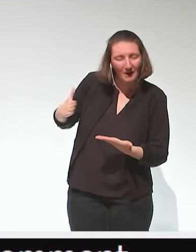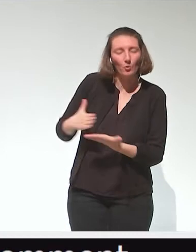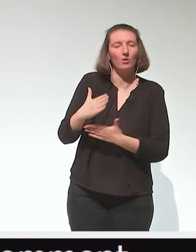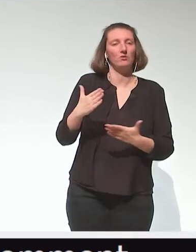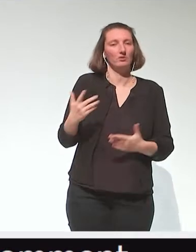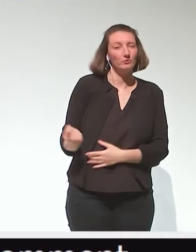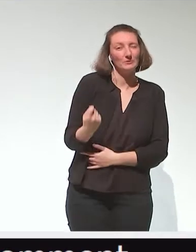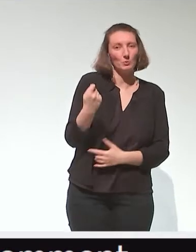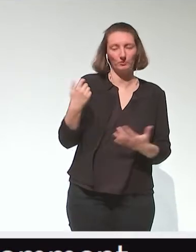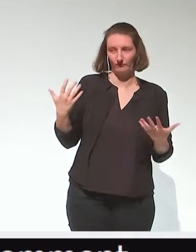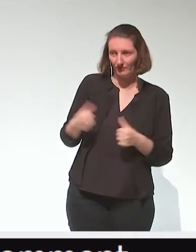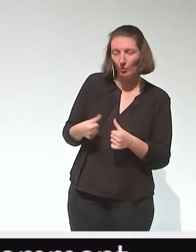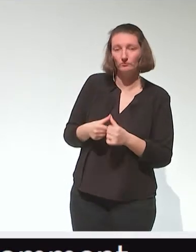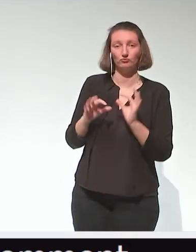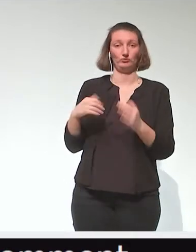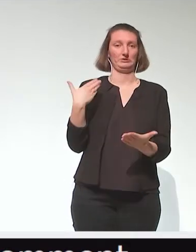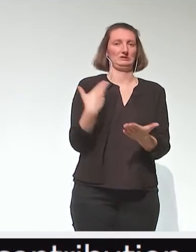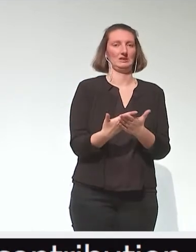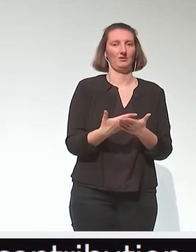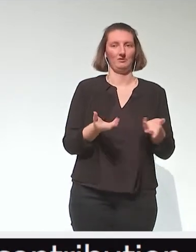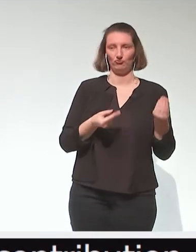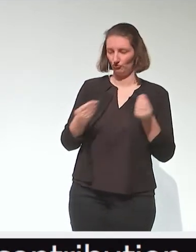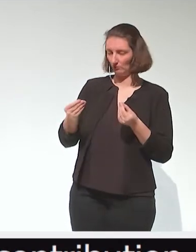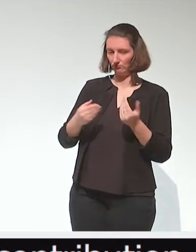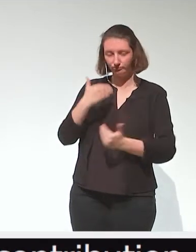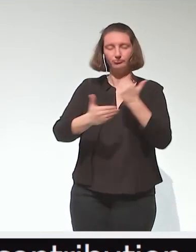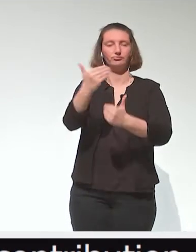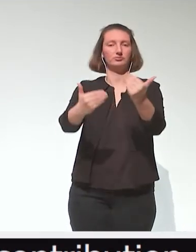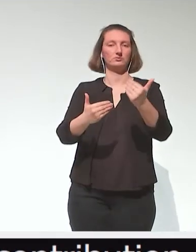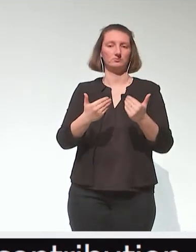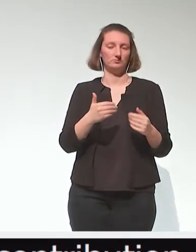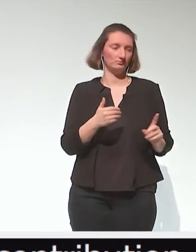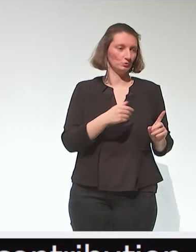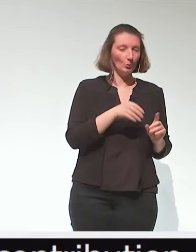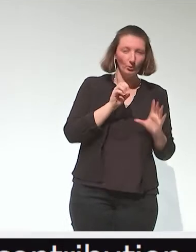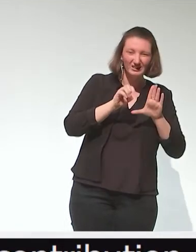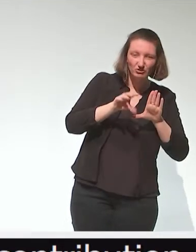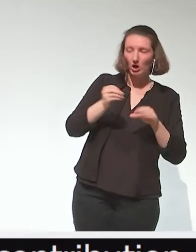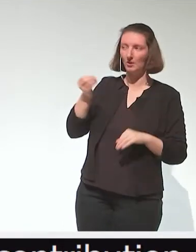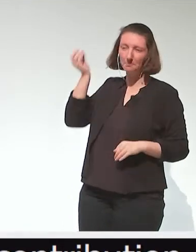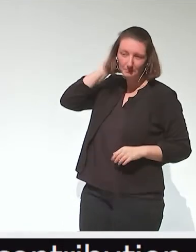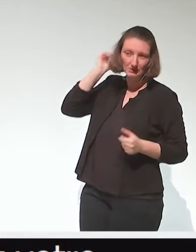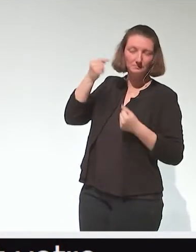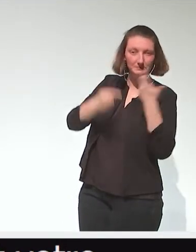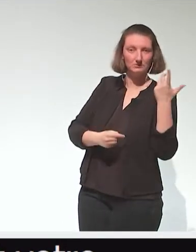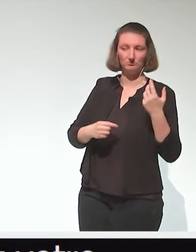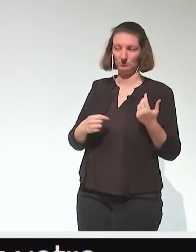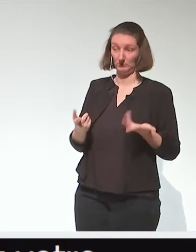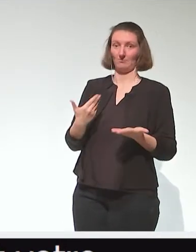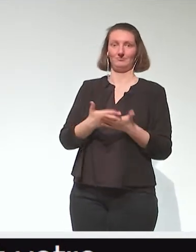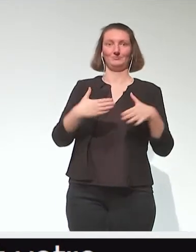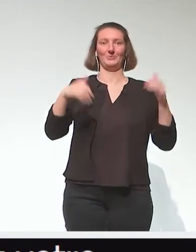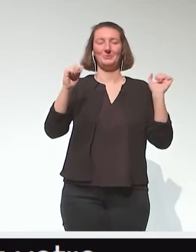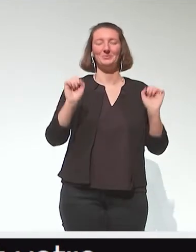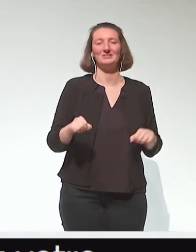help to fight the stereotypes that we can consider as one of the big barriers. So maybe